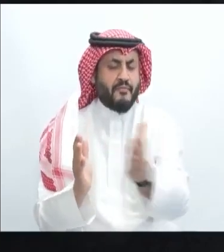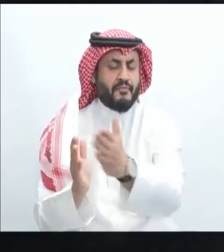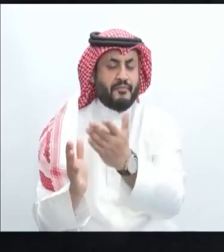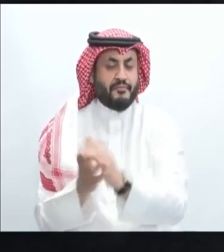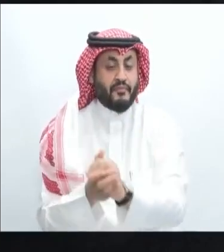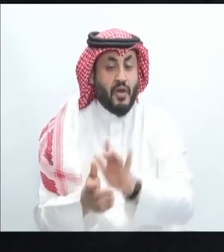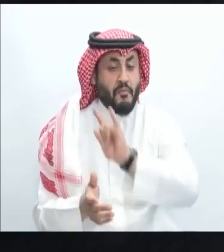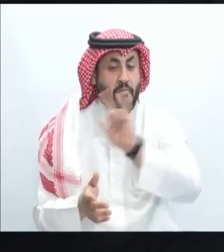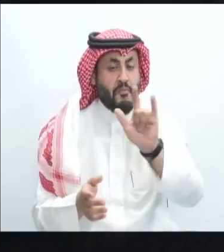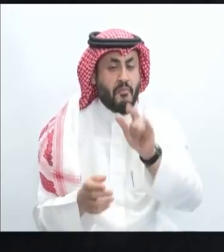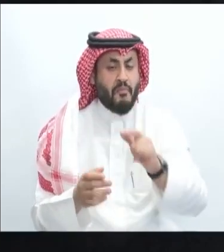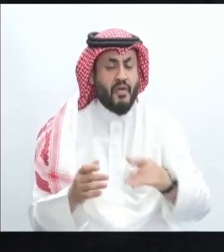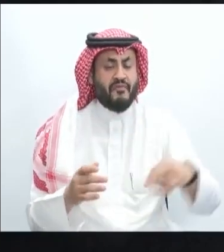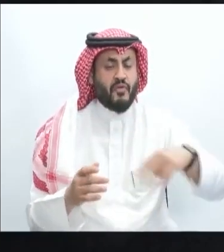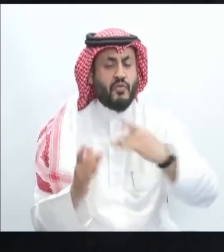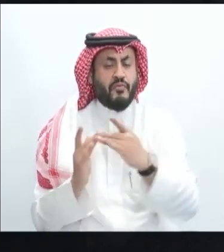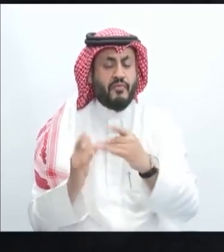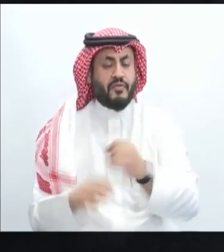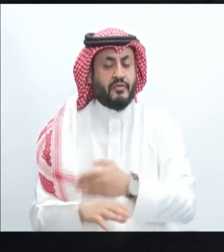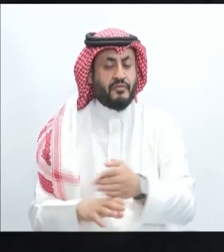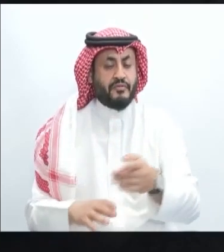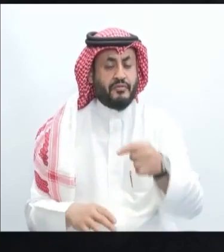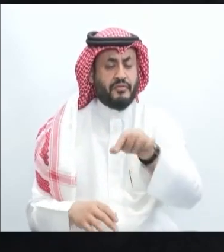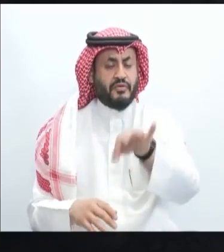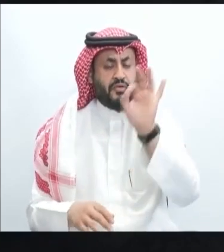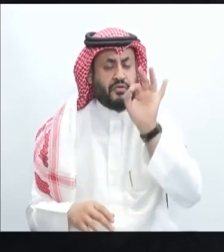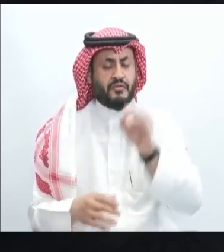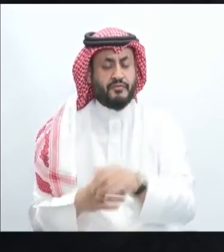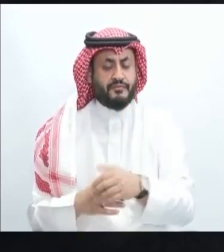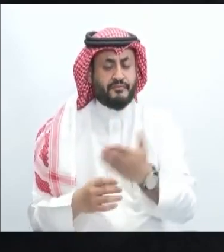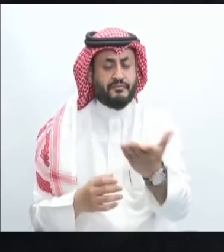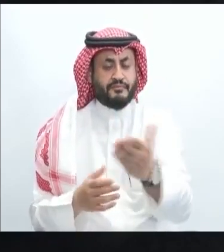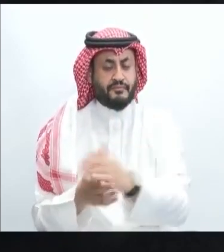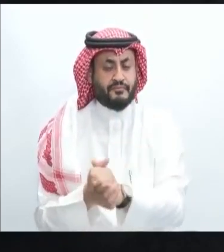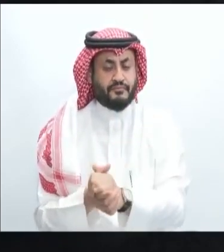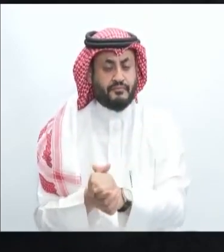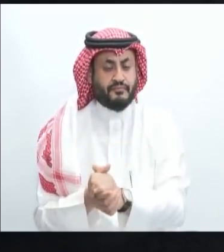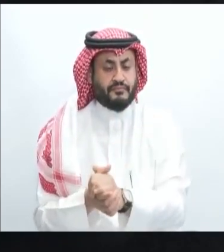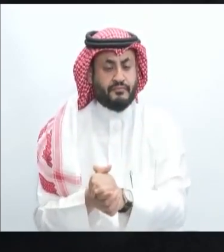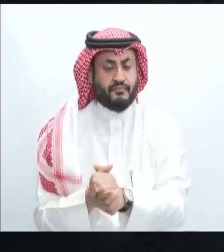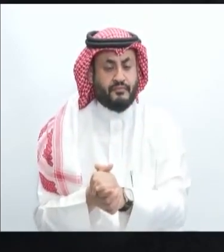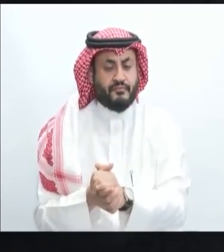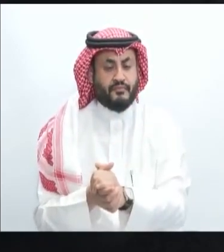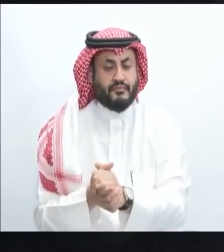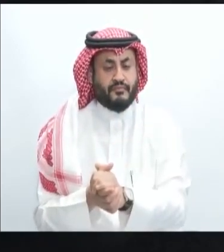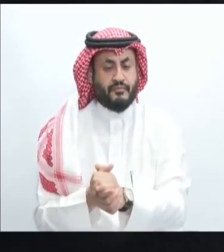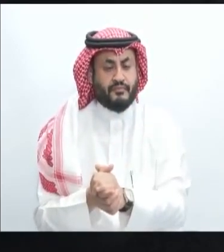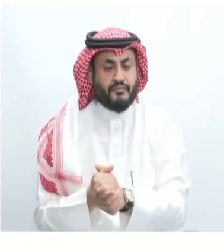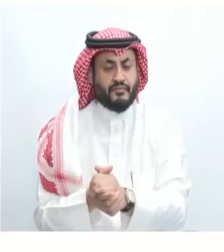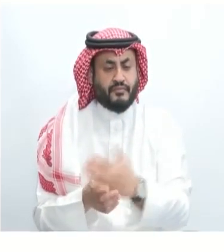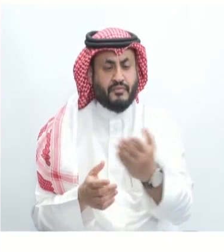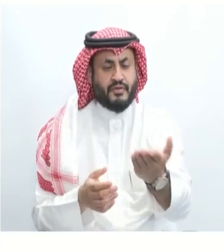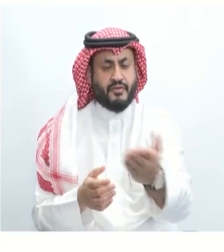or you never go to bed early? So choose one of them. Let's say, for example, that you usually go to bed